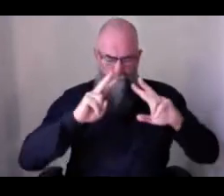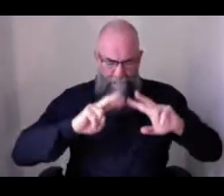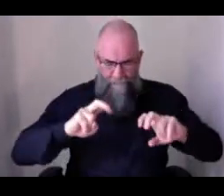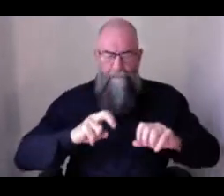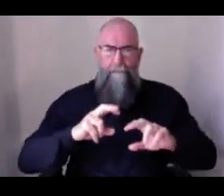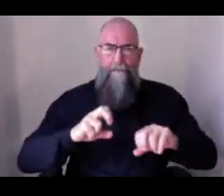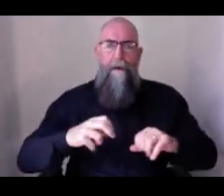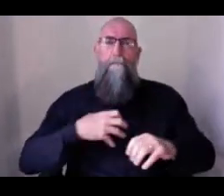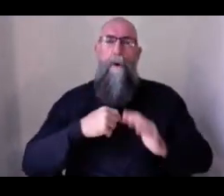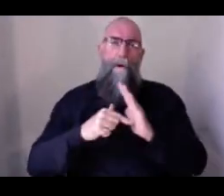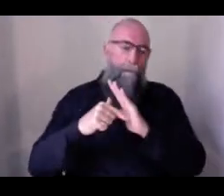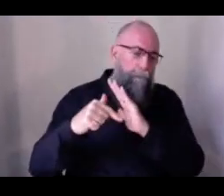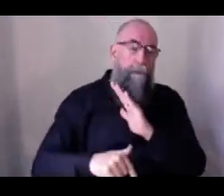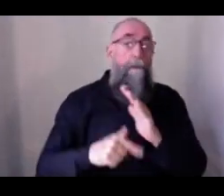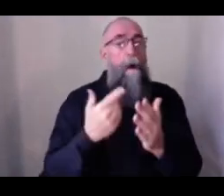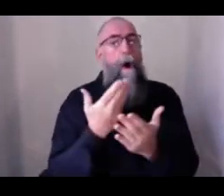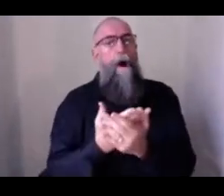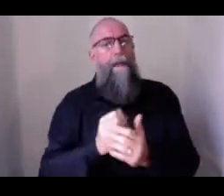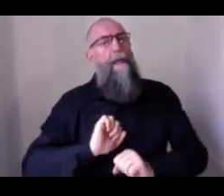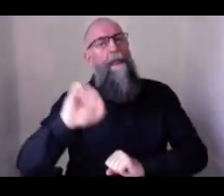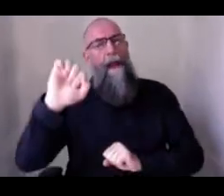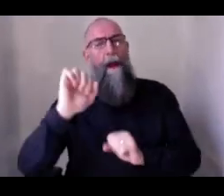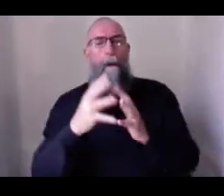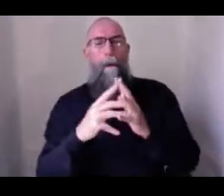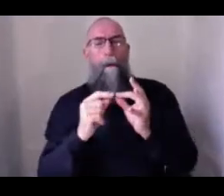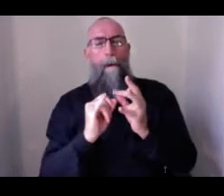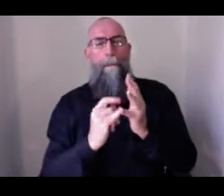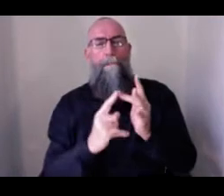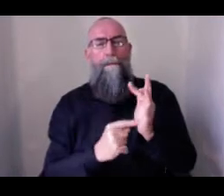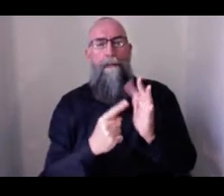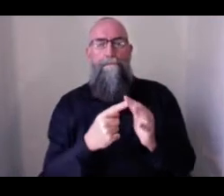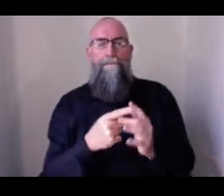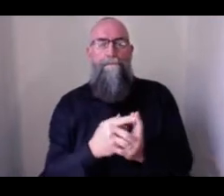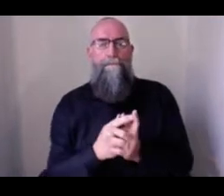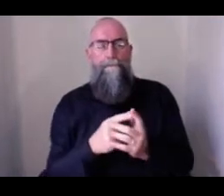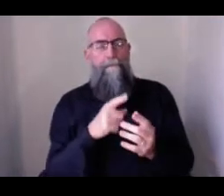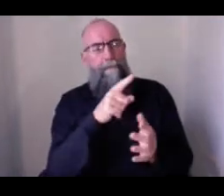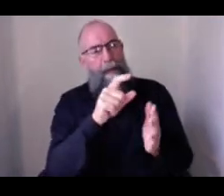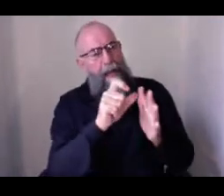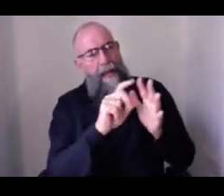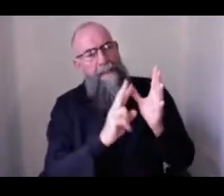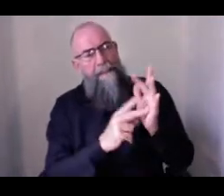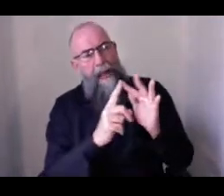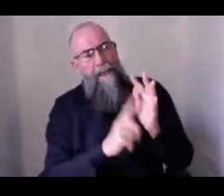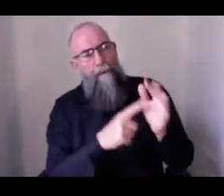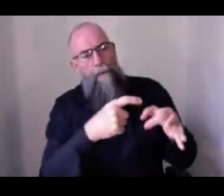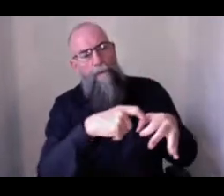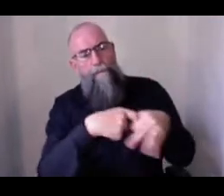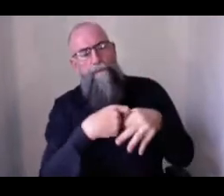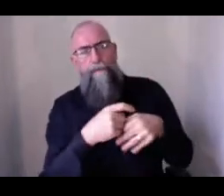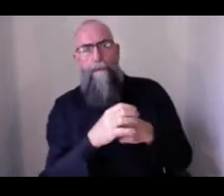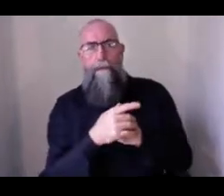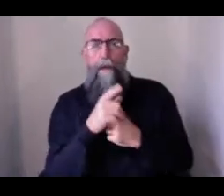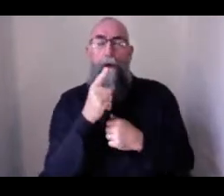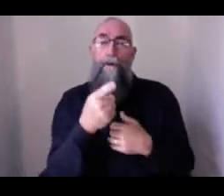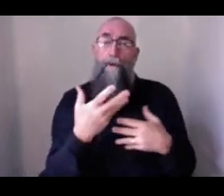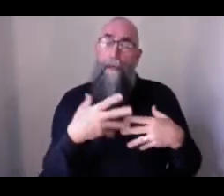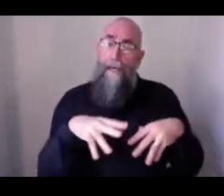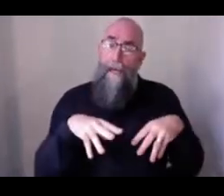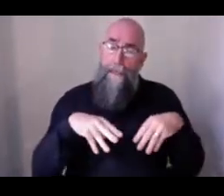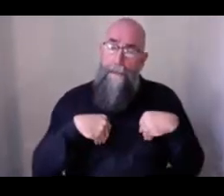available there. A question from Daniel. Do you accept works of audio such as podcasts or